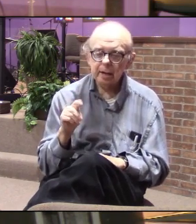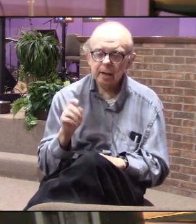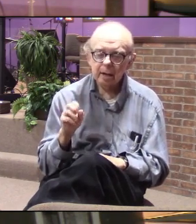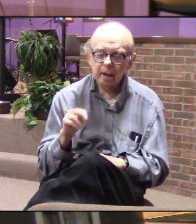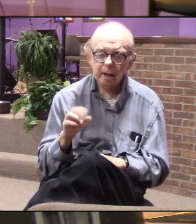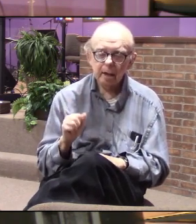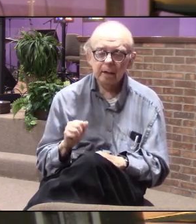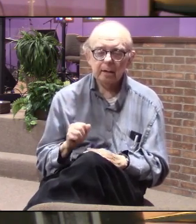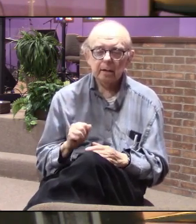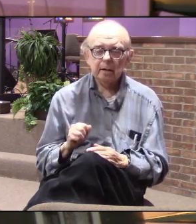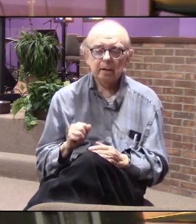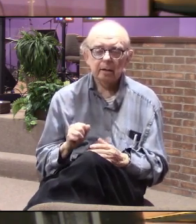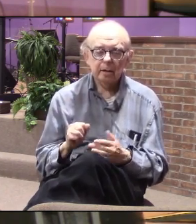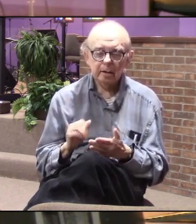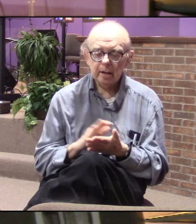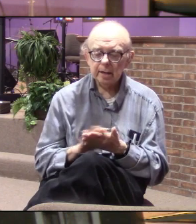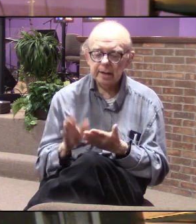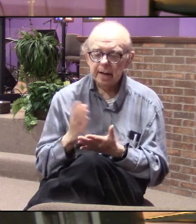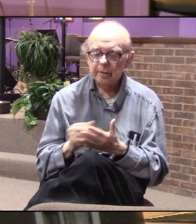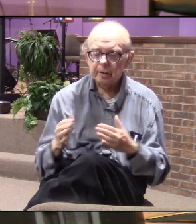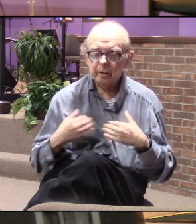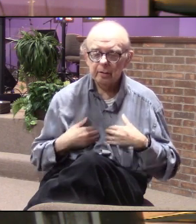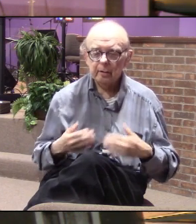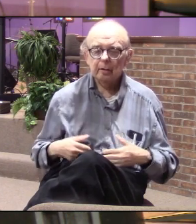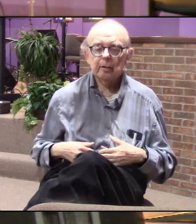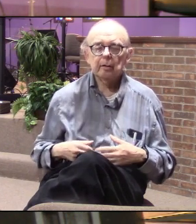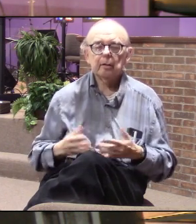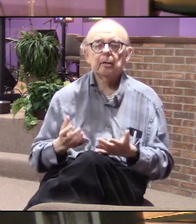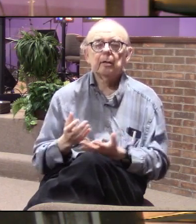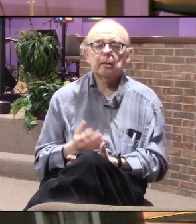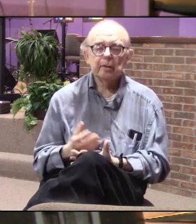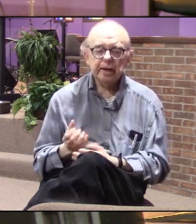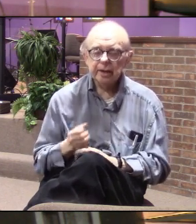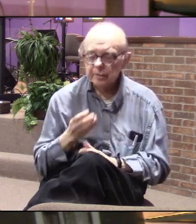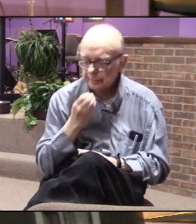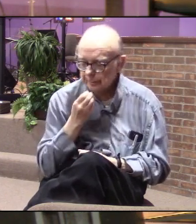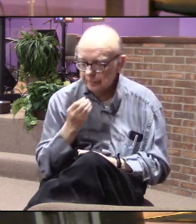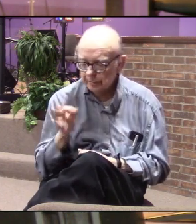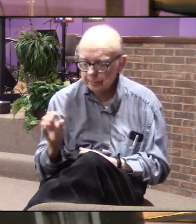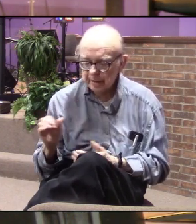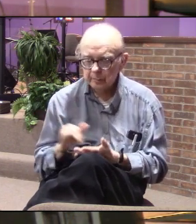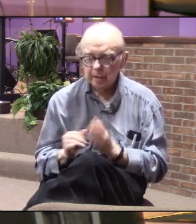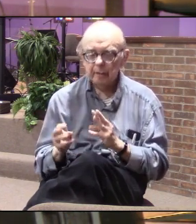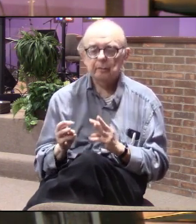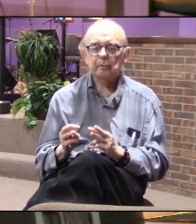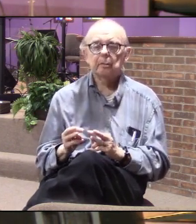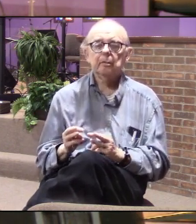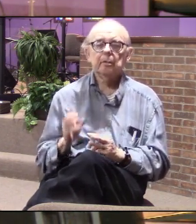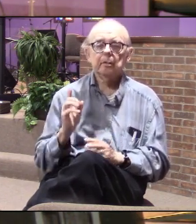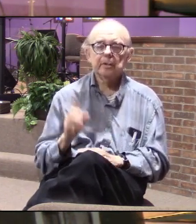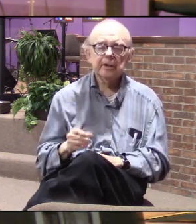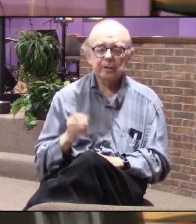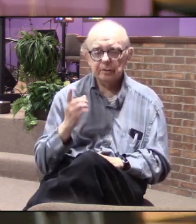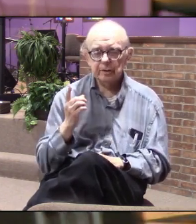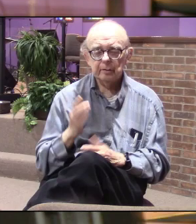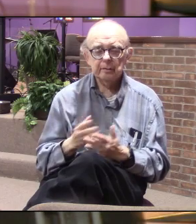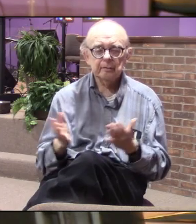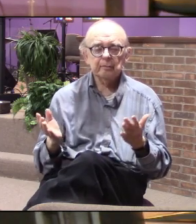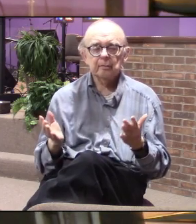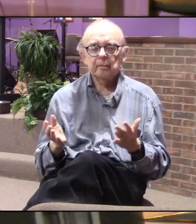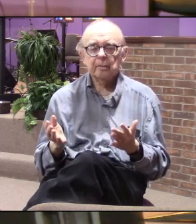cleaning that out. And that's how they get their nurture and their food, okay? And you got to understand